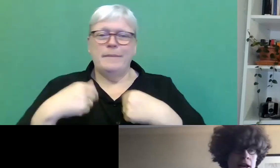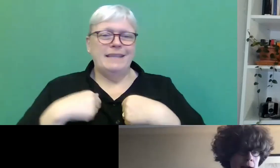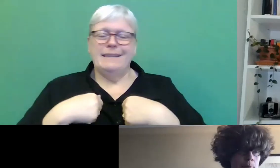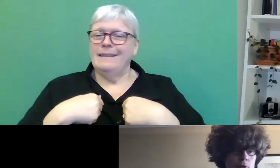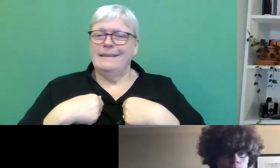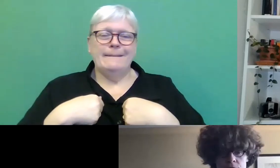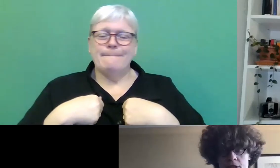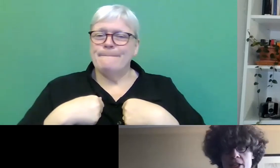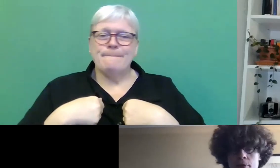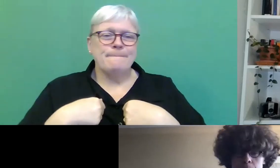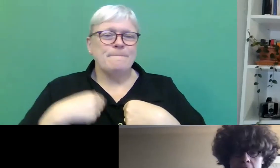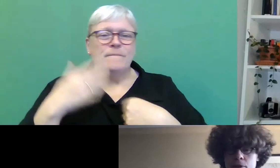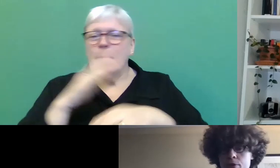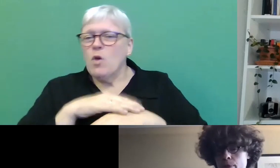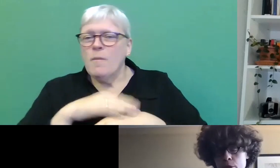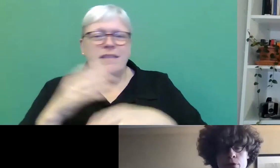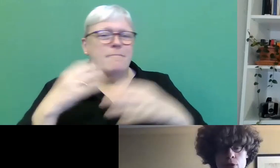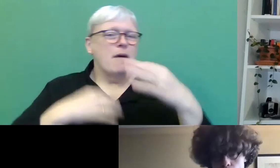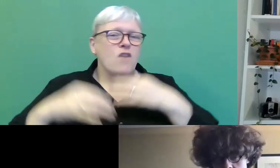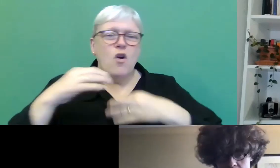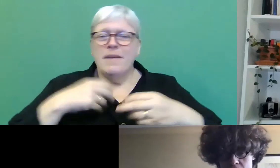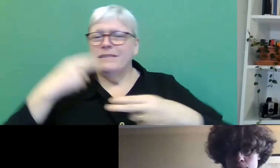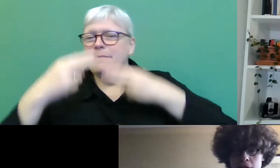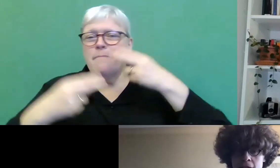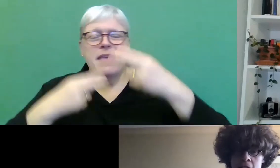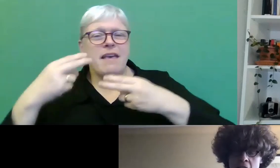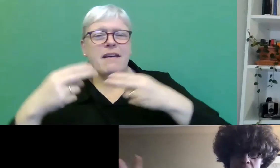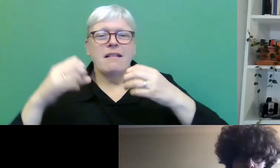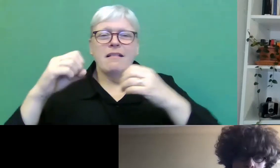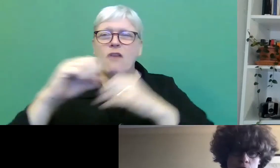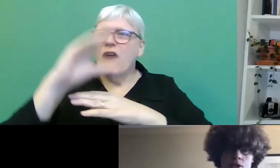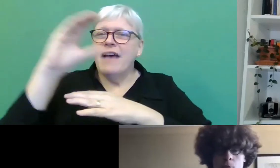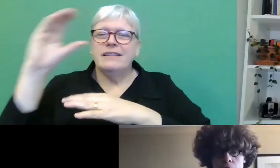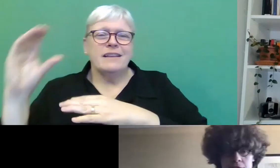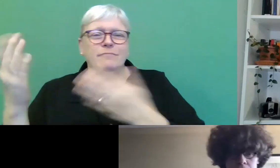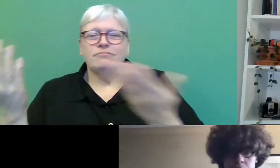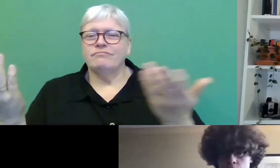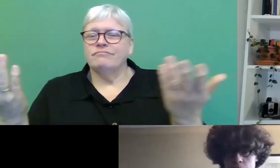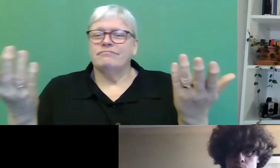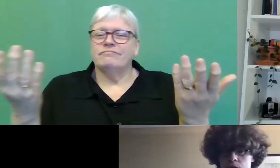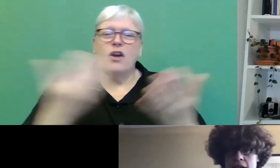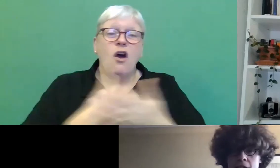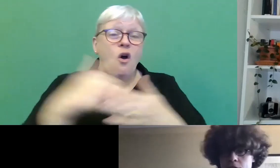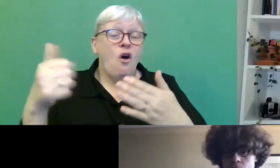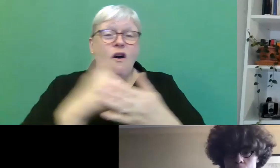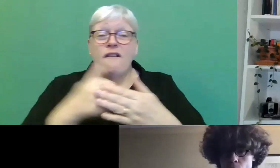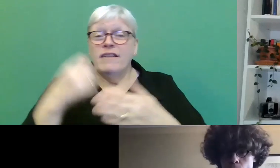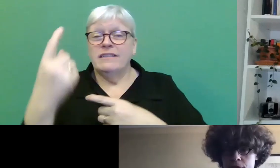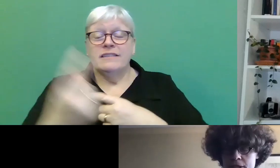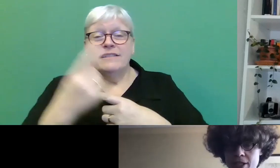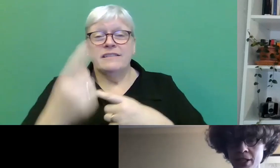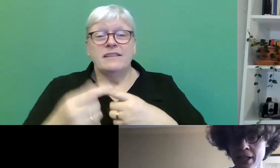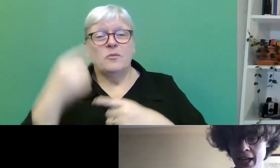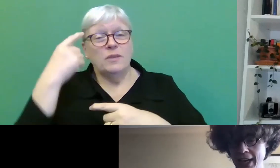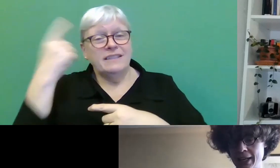moments, performances or meals or beautiful horizons appear, and it's often someone different that you wish was there if you're on your